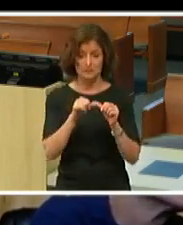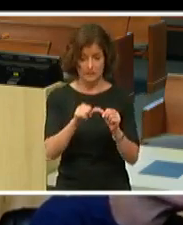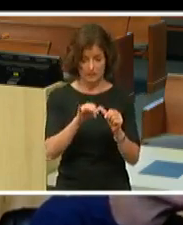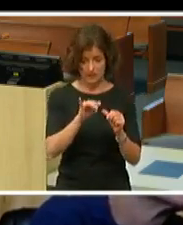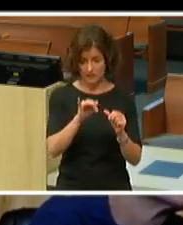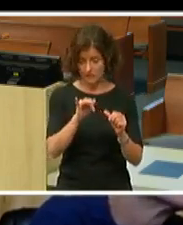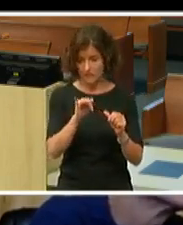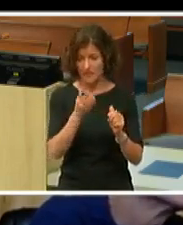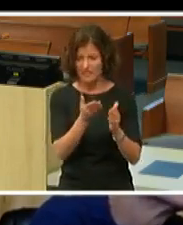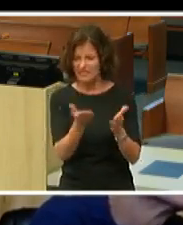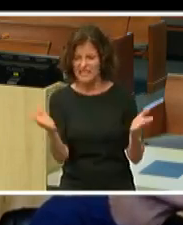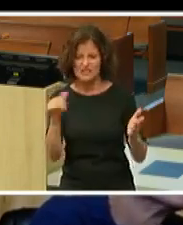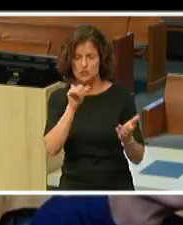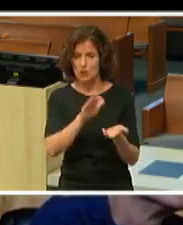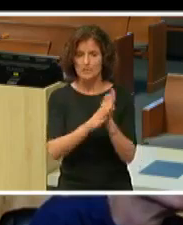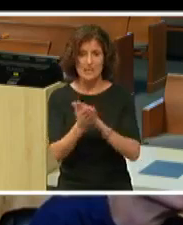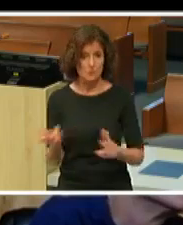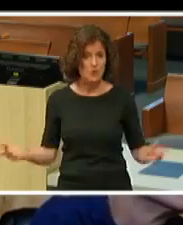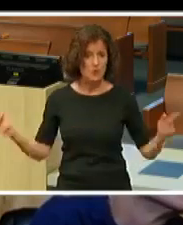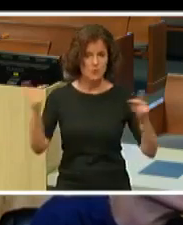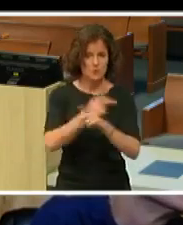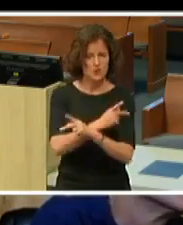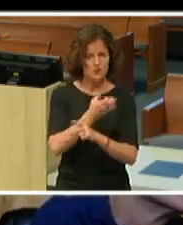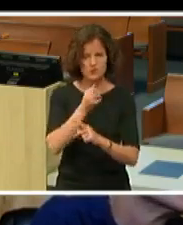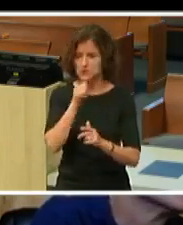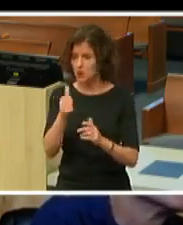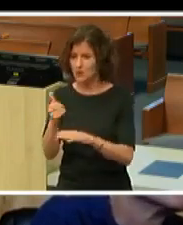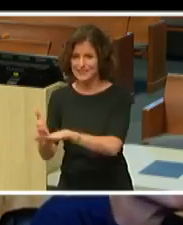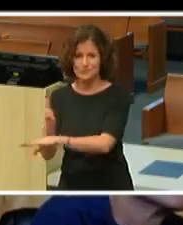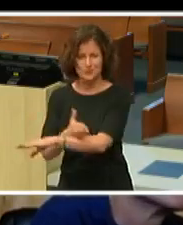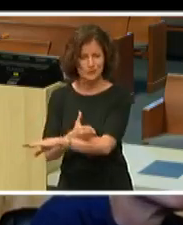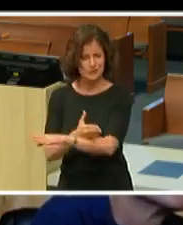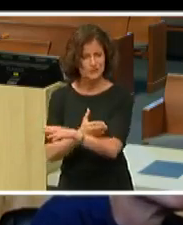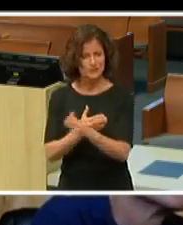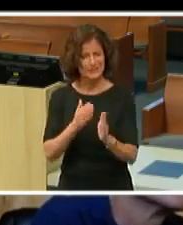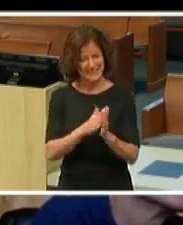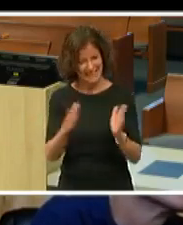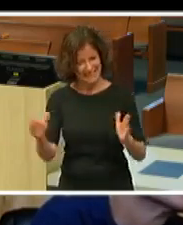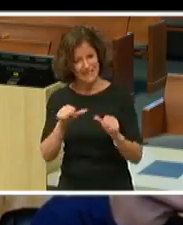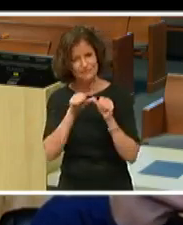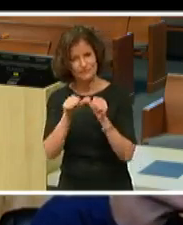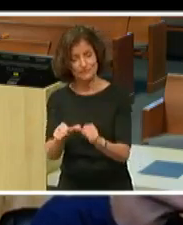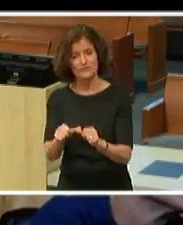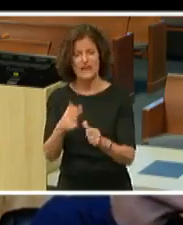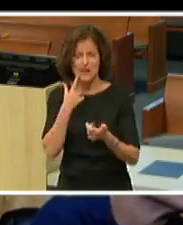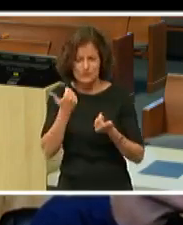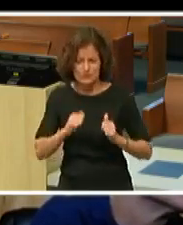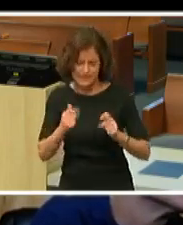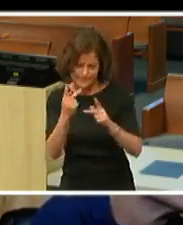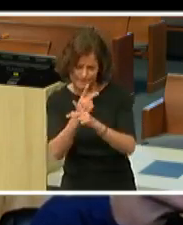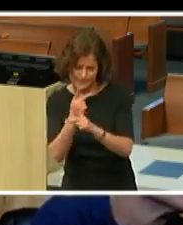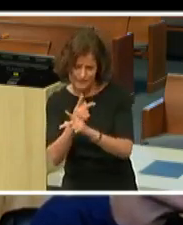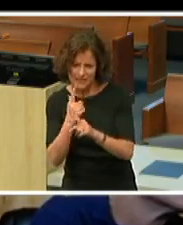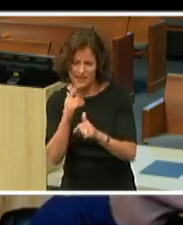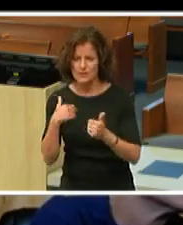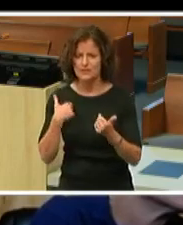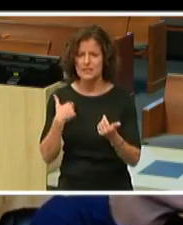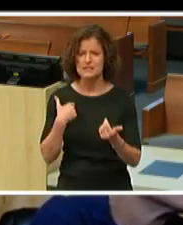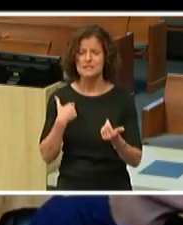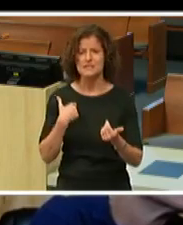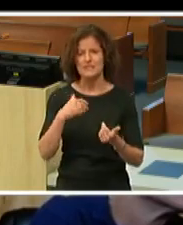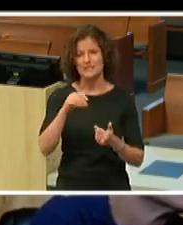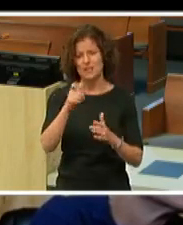get worse or don't get a lot better. And I was trying to find it. There's a Lancet article